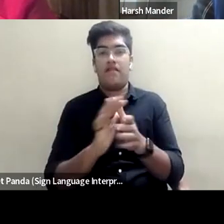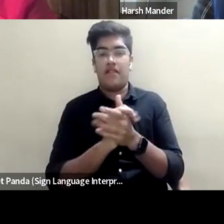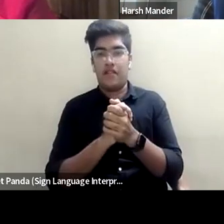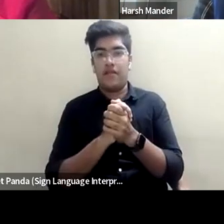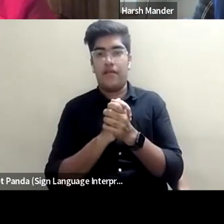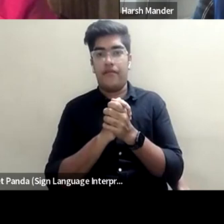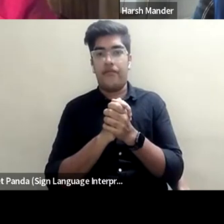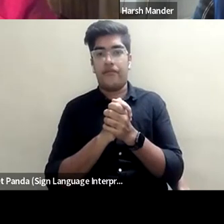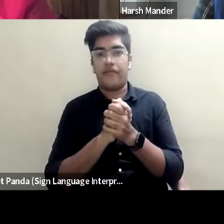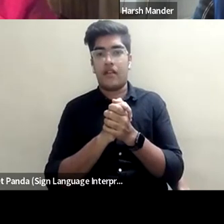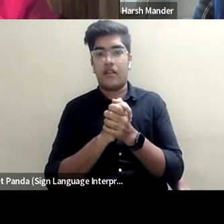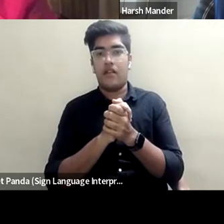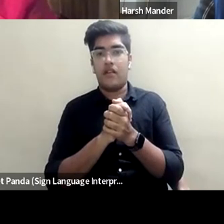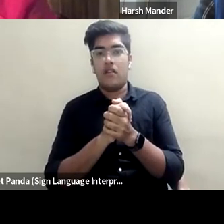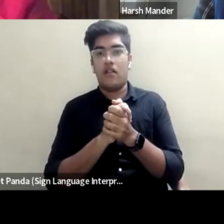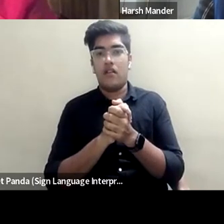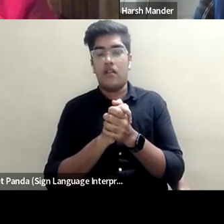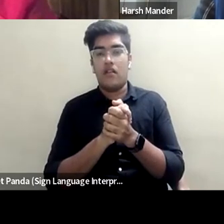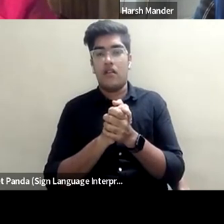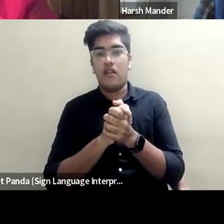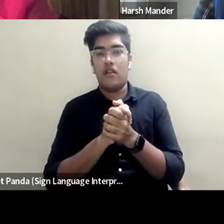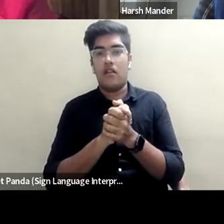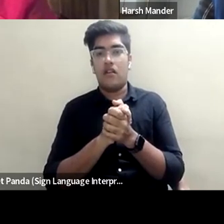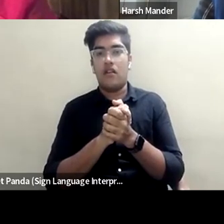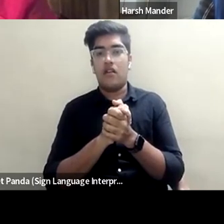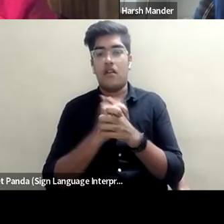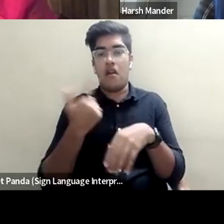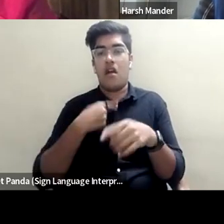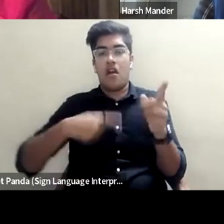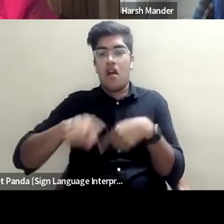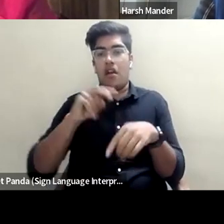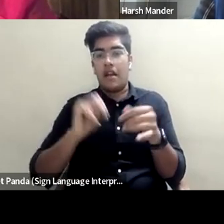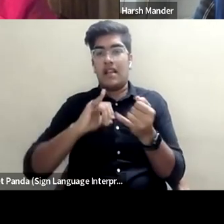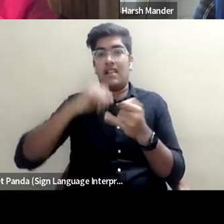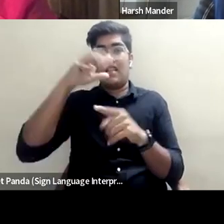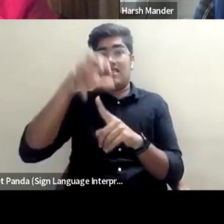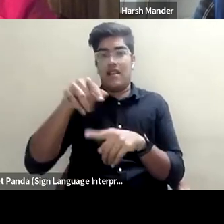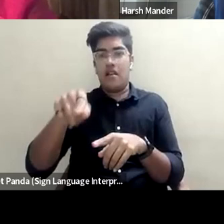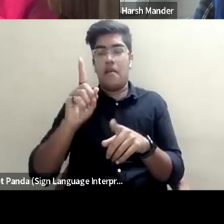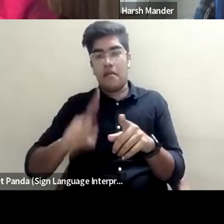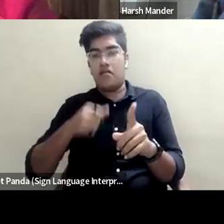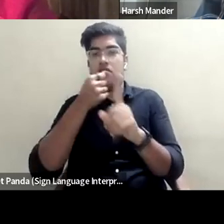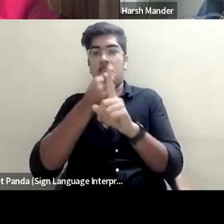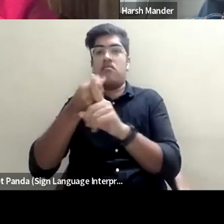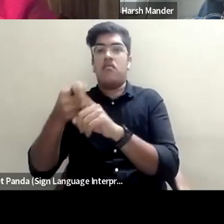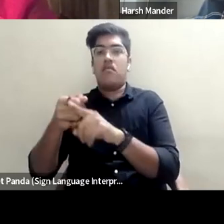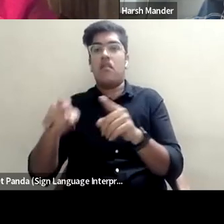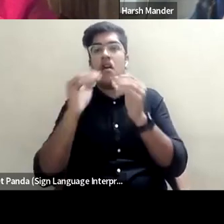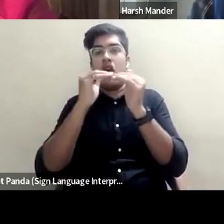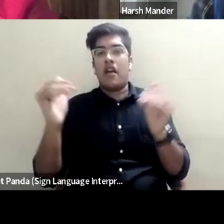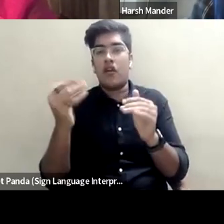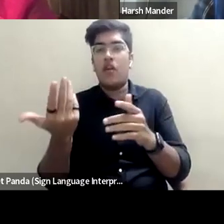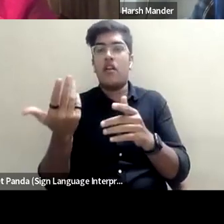other. We might need the state to enforce some of these equalities and provisions,